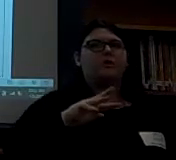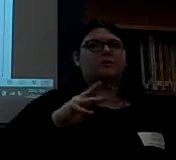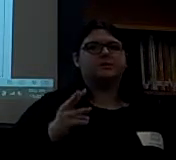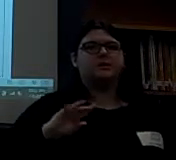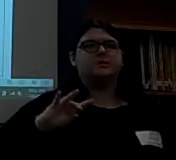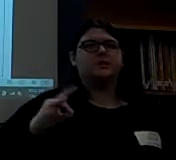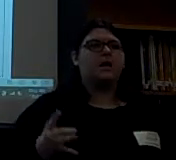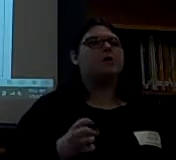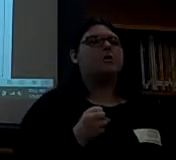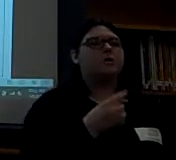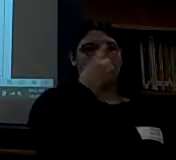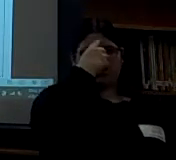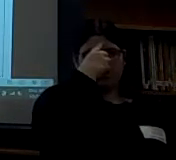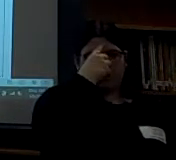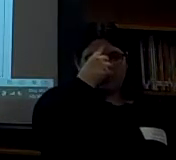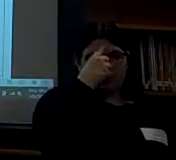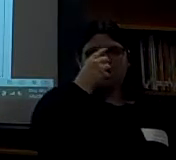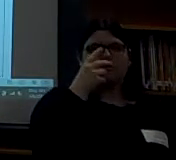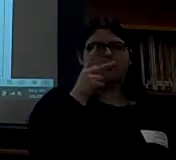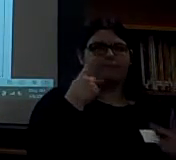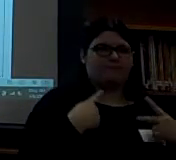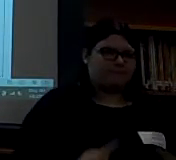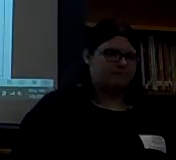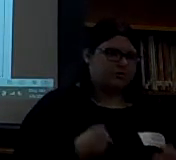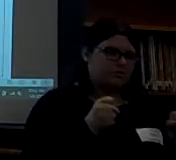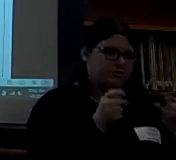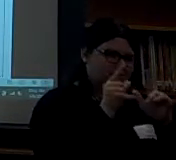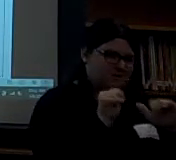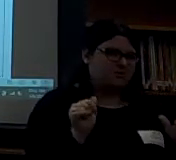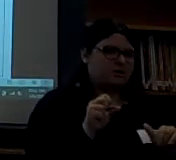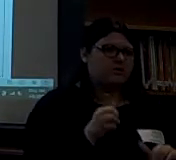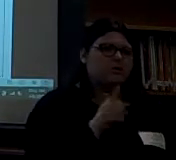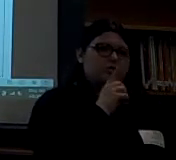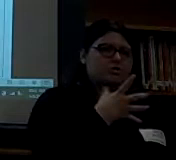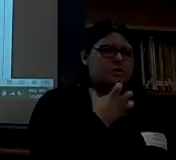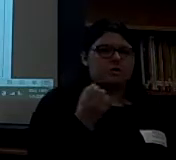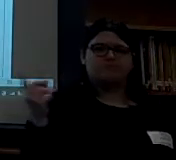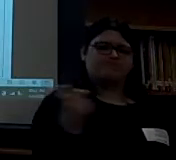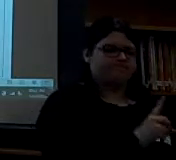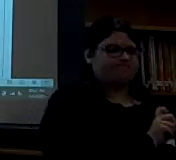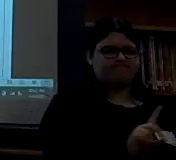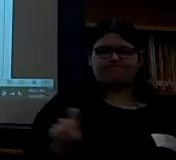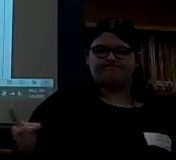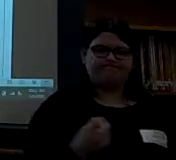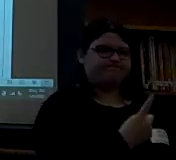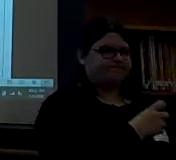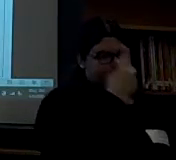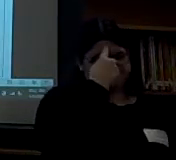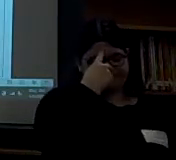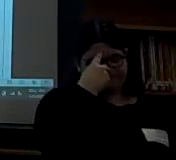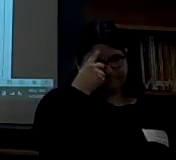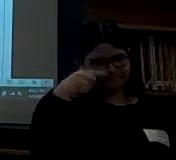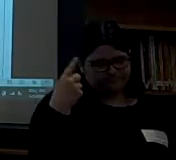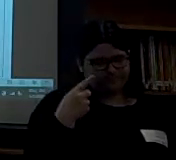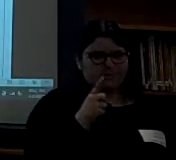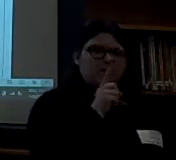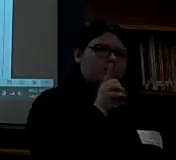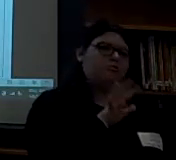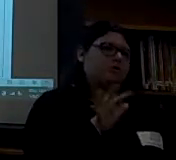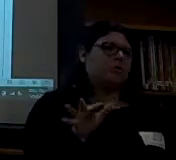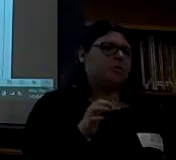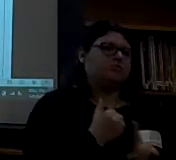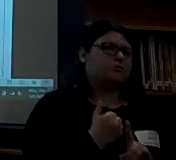bring in a cognitive strategy and a physical strategy at the same time. So when they get really angry and they're walking back and forth and they're thinking, it actually calms them